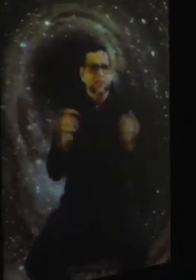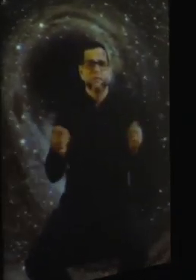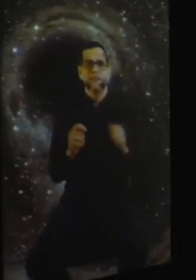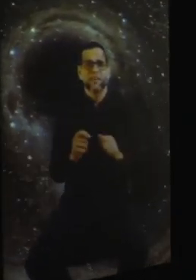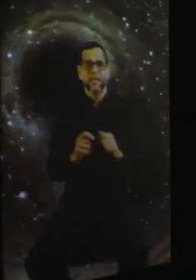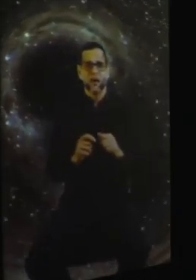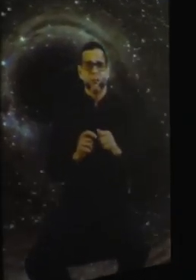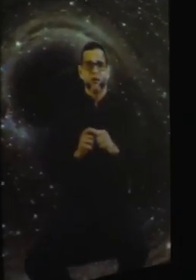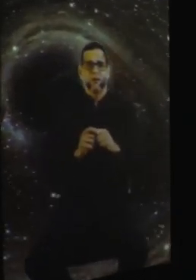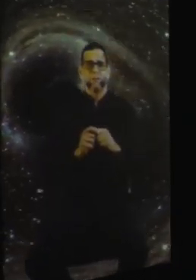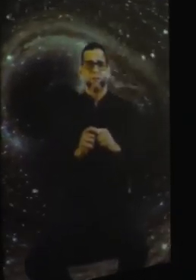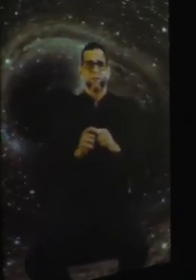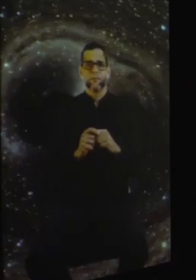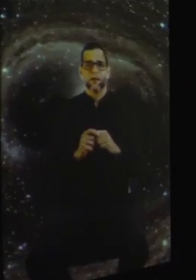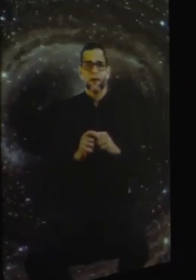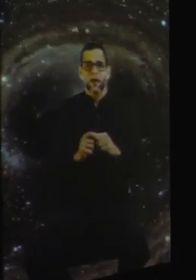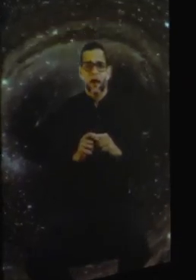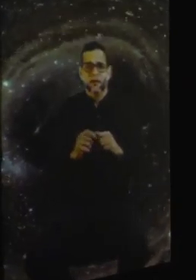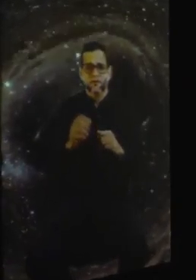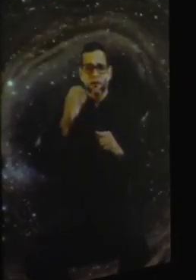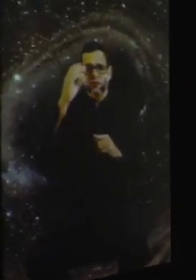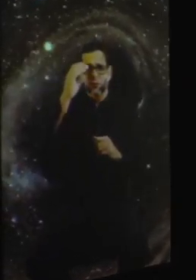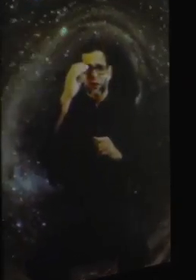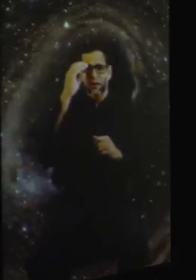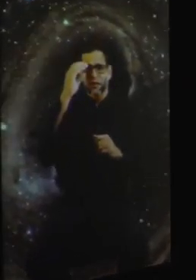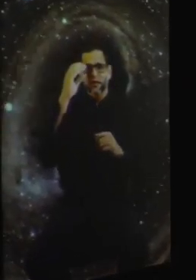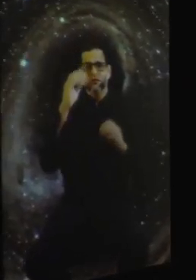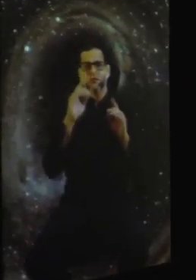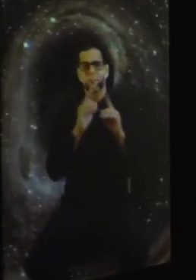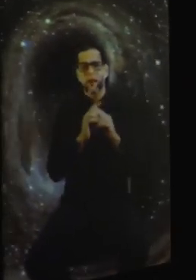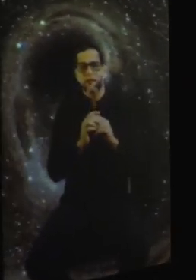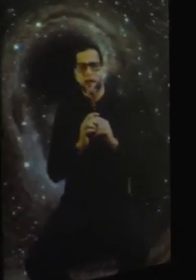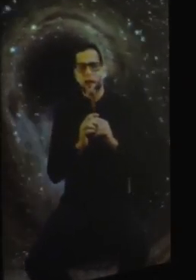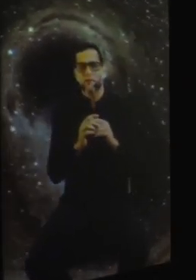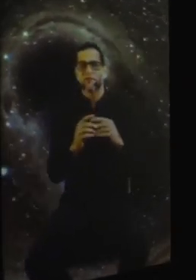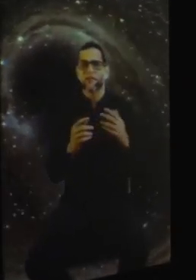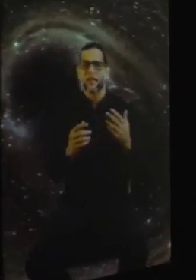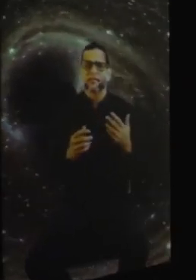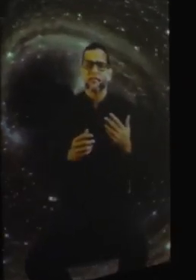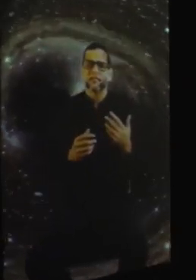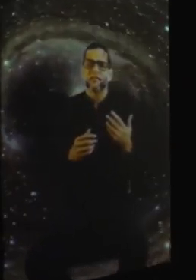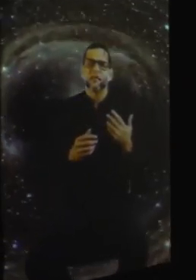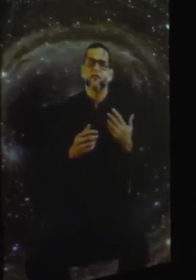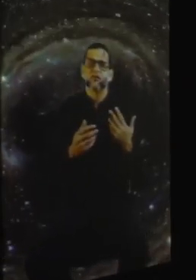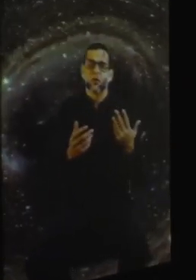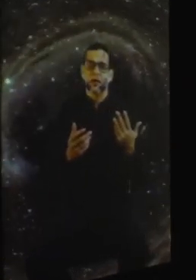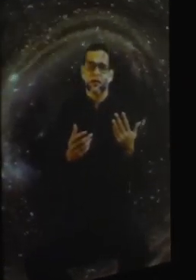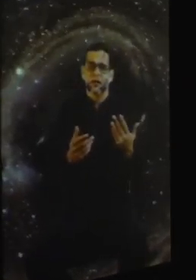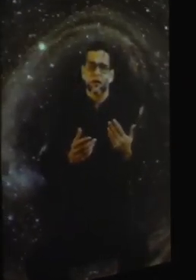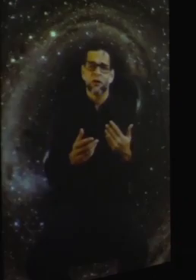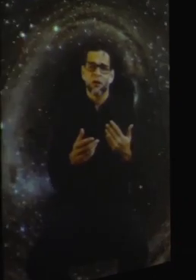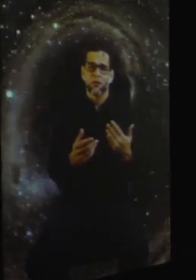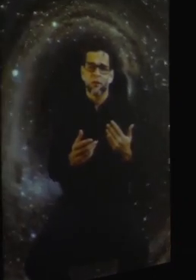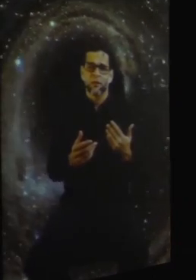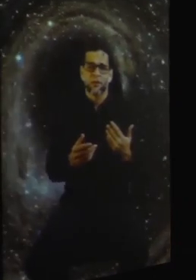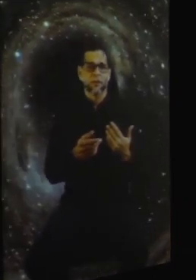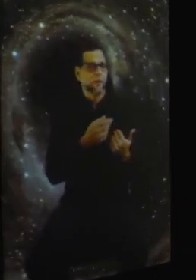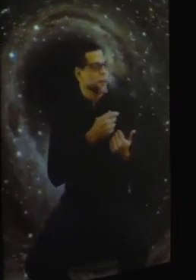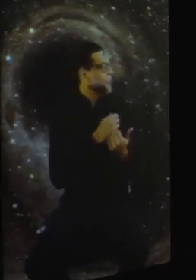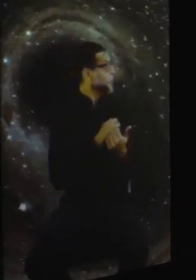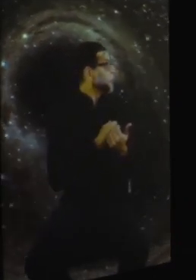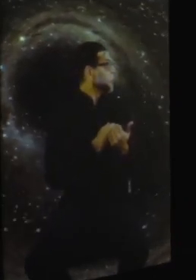Sometimes having any hope at all. I started to worry during the better times of lightness and joy, that, oh no,